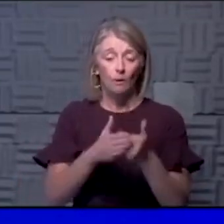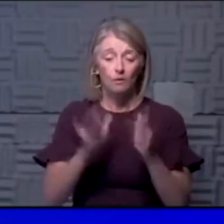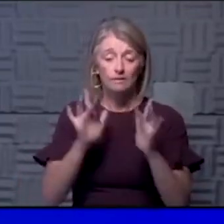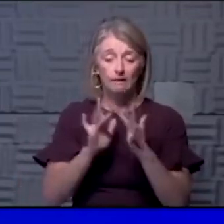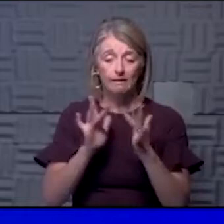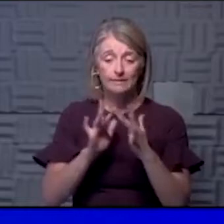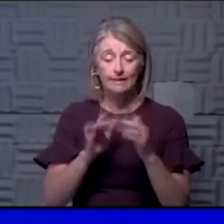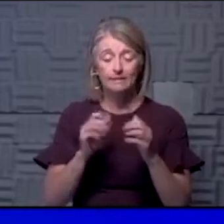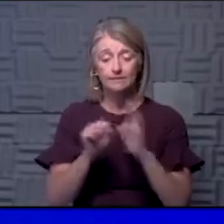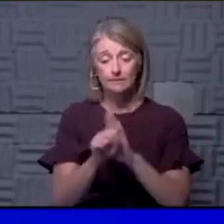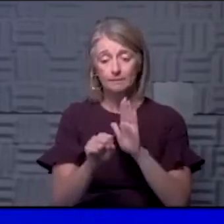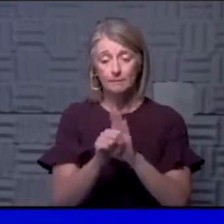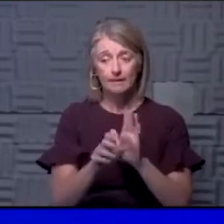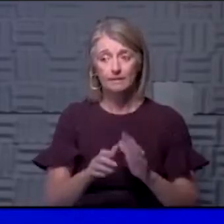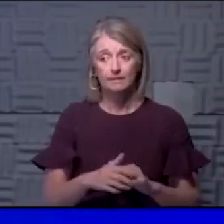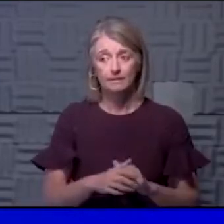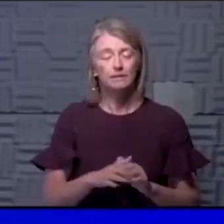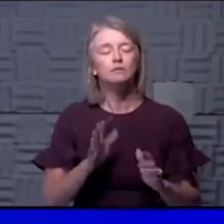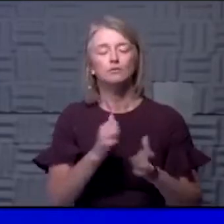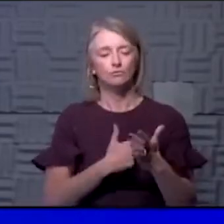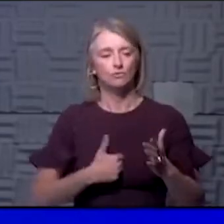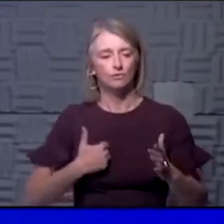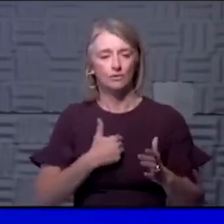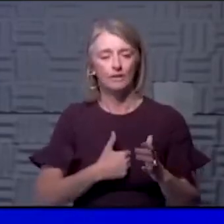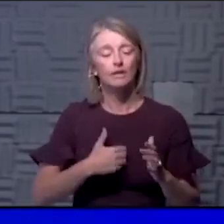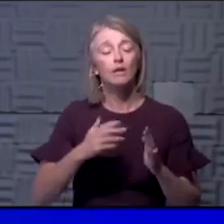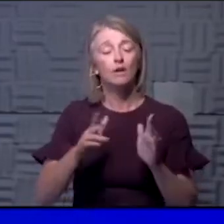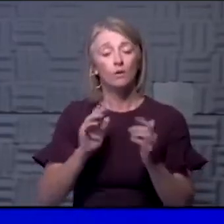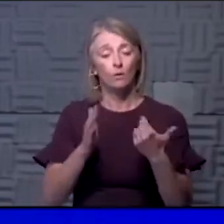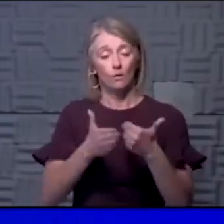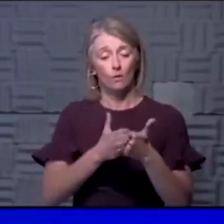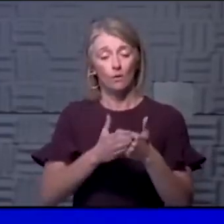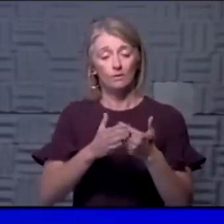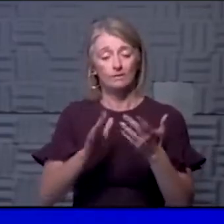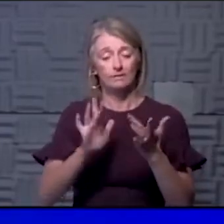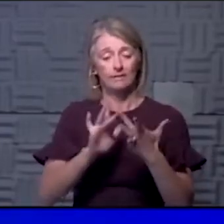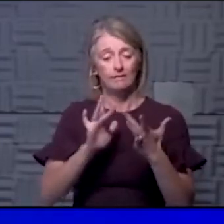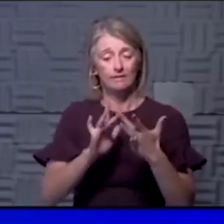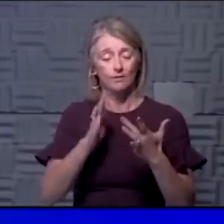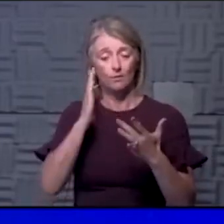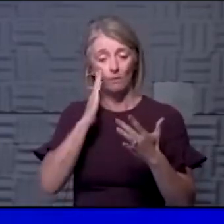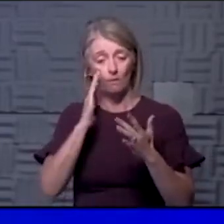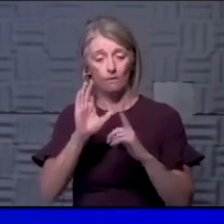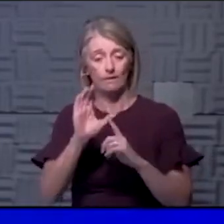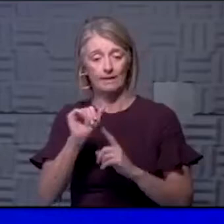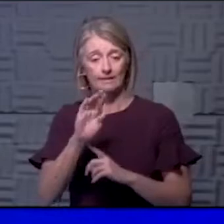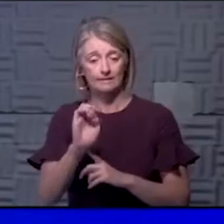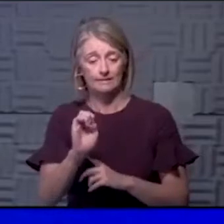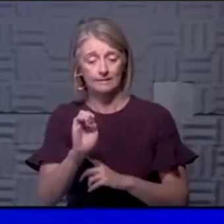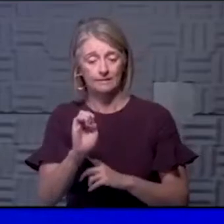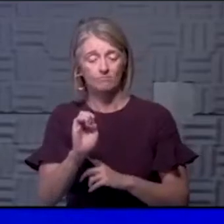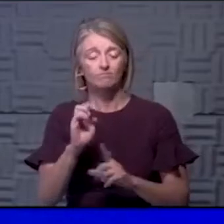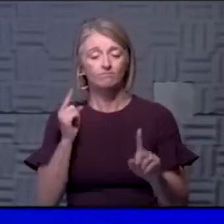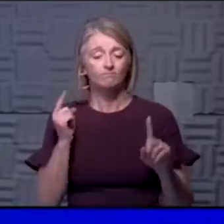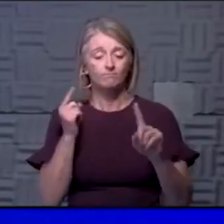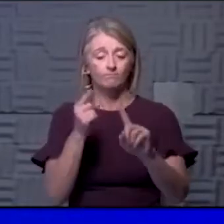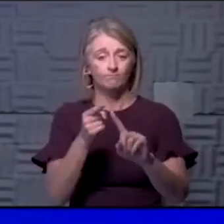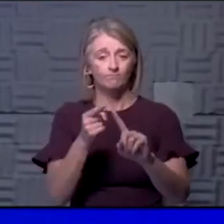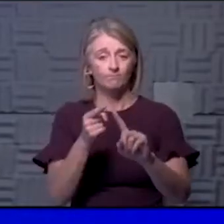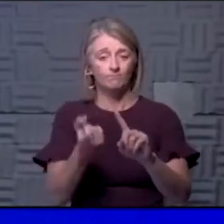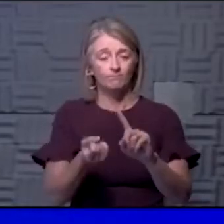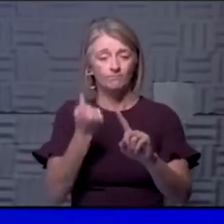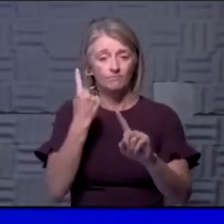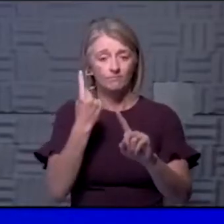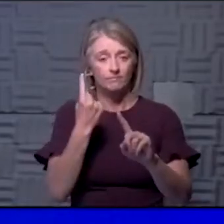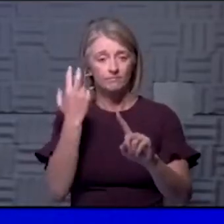of close contacts of known cases, just to get more testing out there. Again, the goal is to really understand